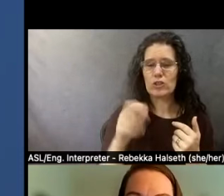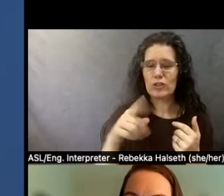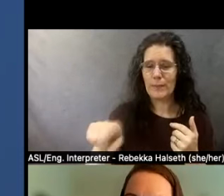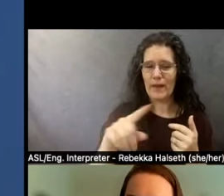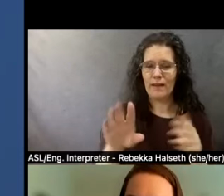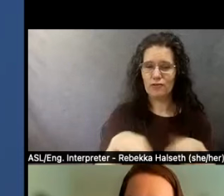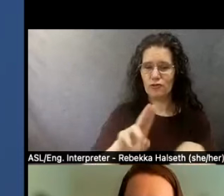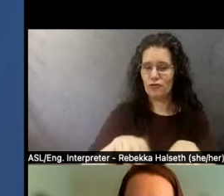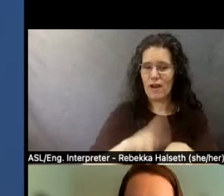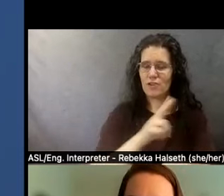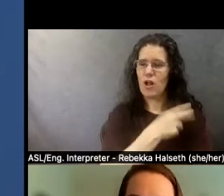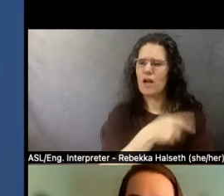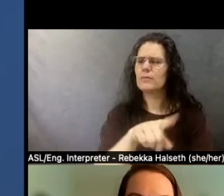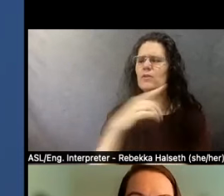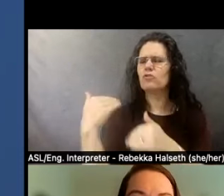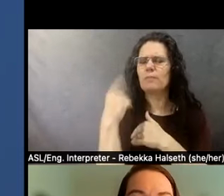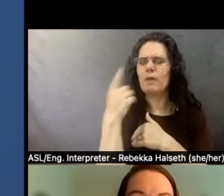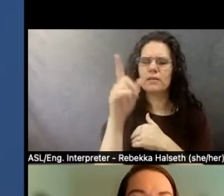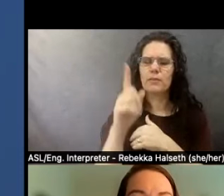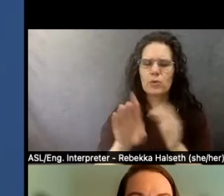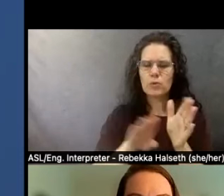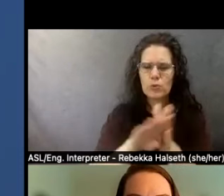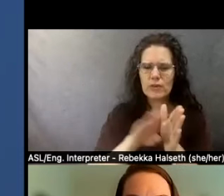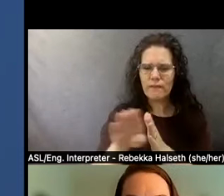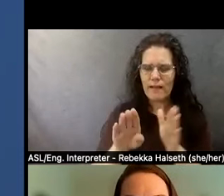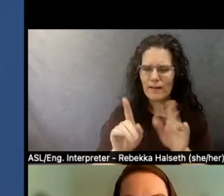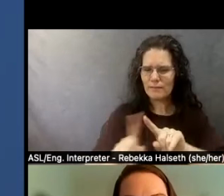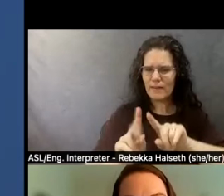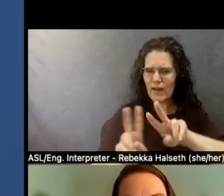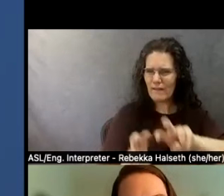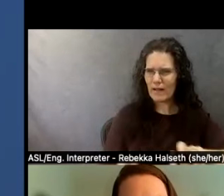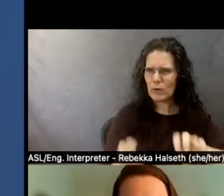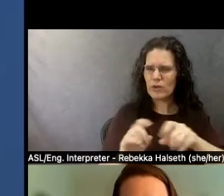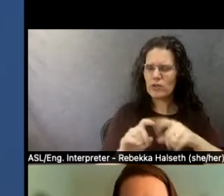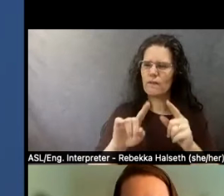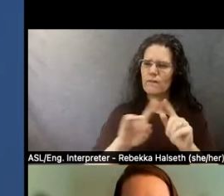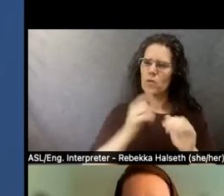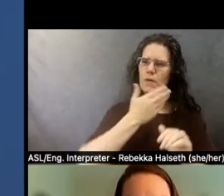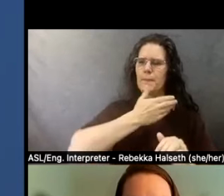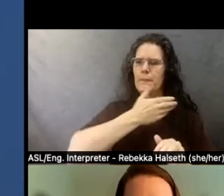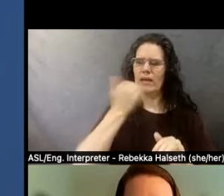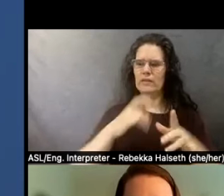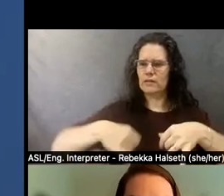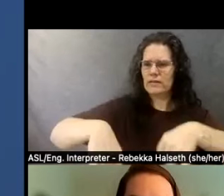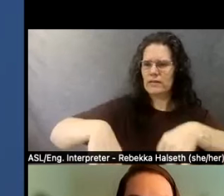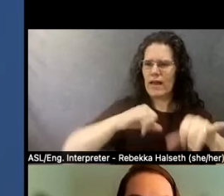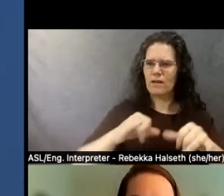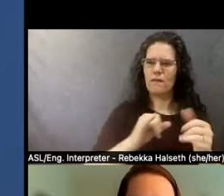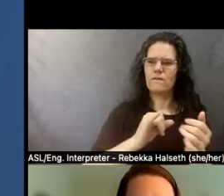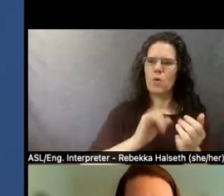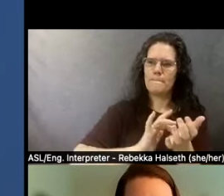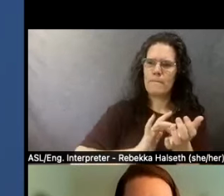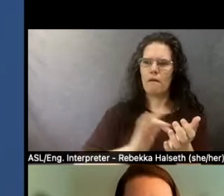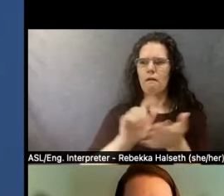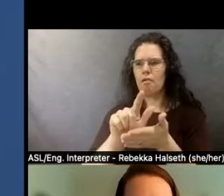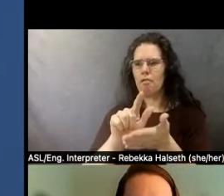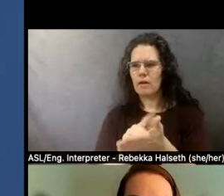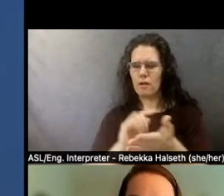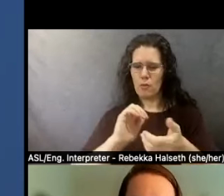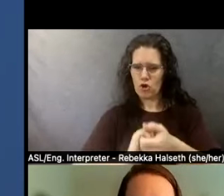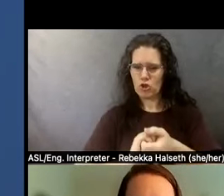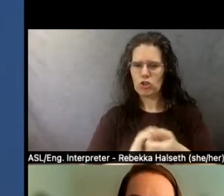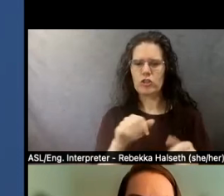develop evaluation standards for medical legal partnerships. She's currently overseeing the creation, implementation,